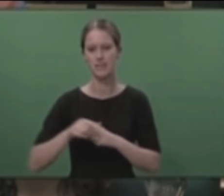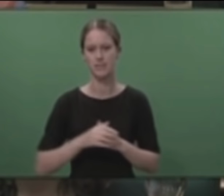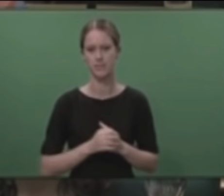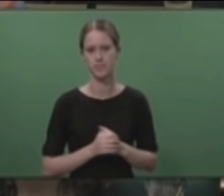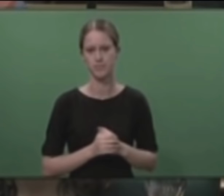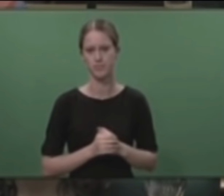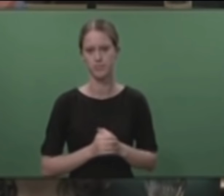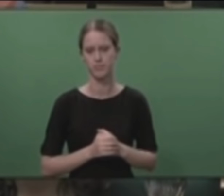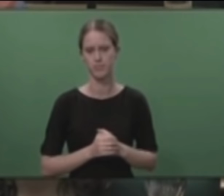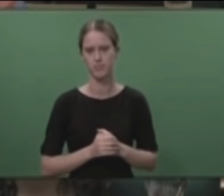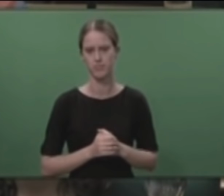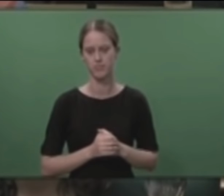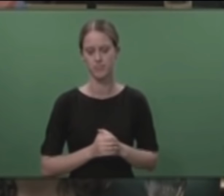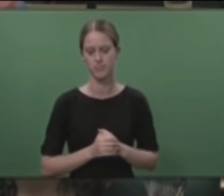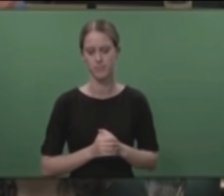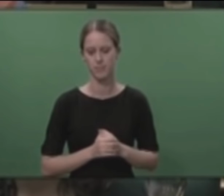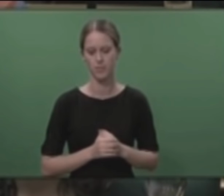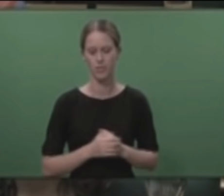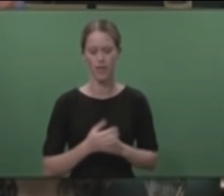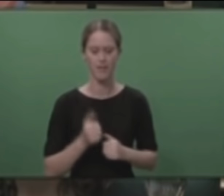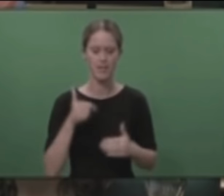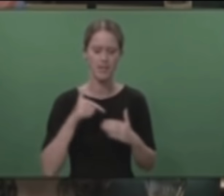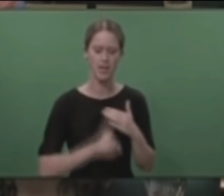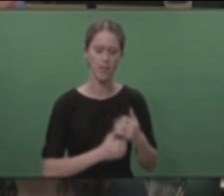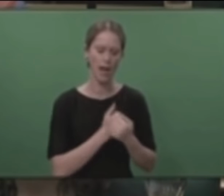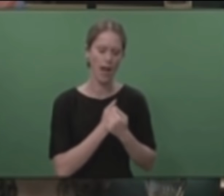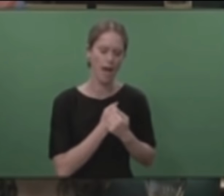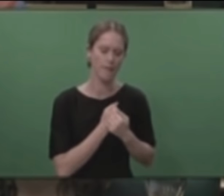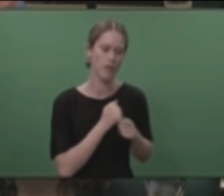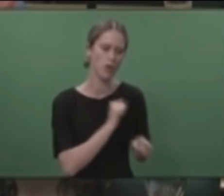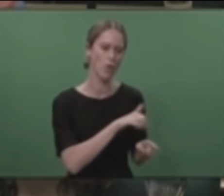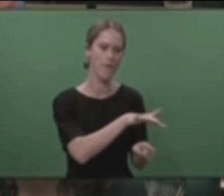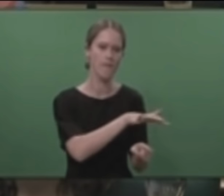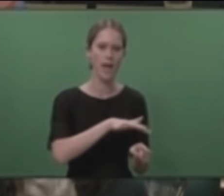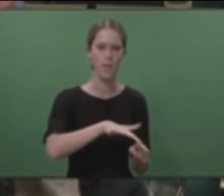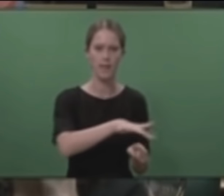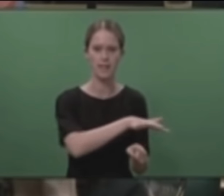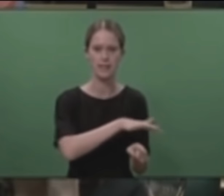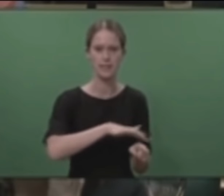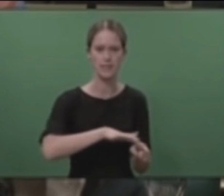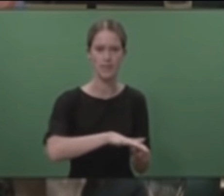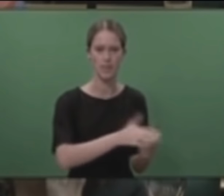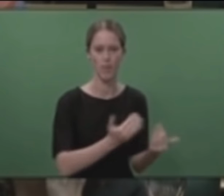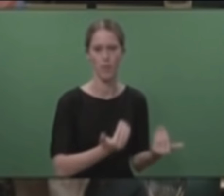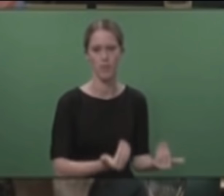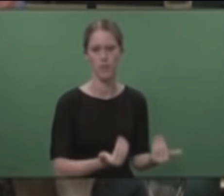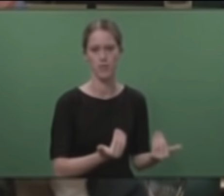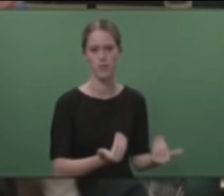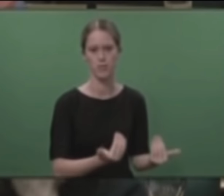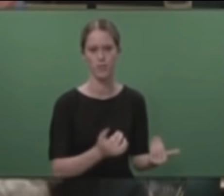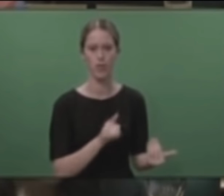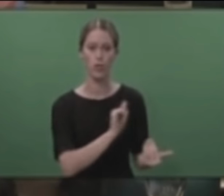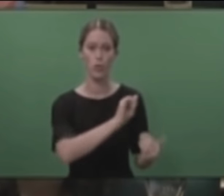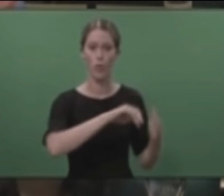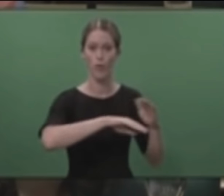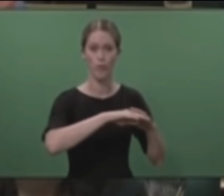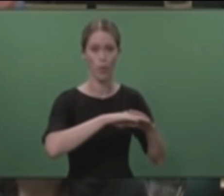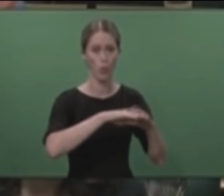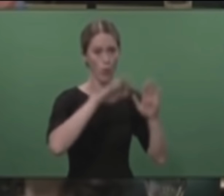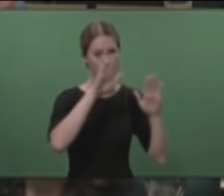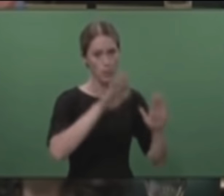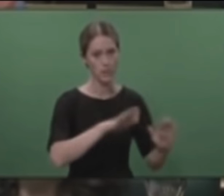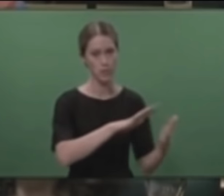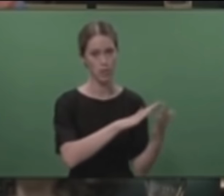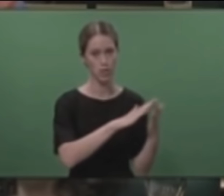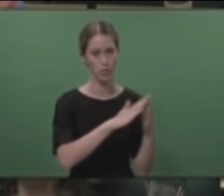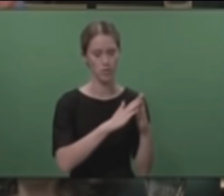We are holding deep love for your families and loved ones and your entire Muslim